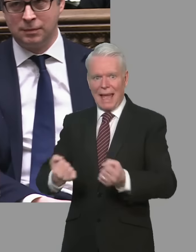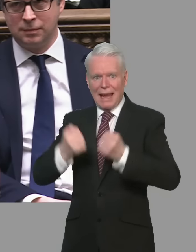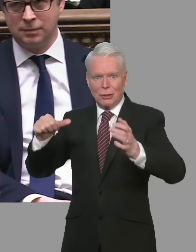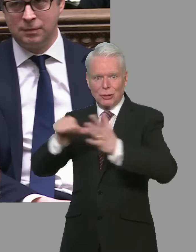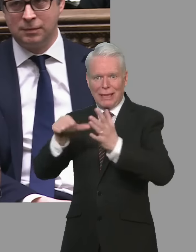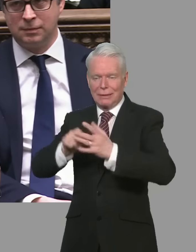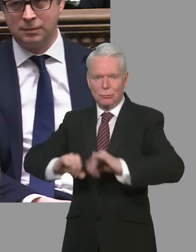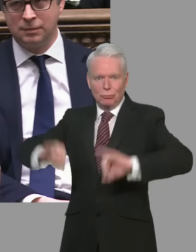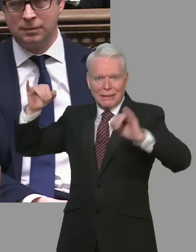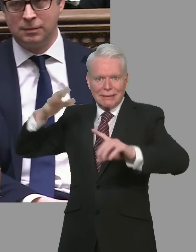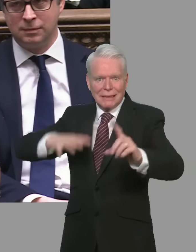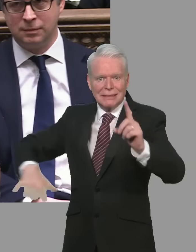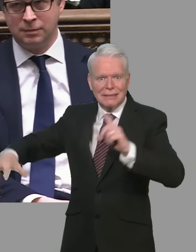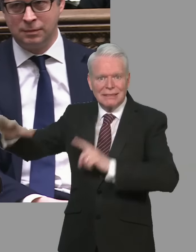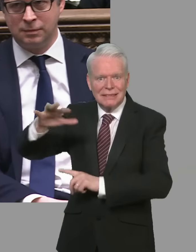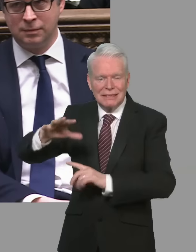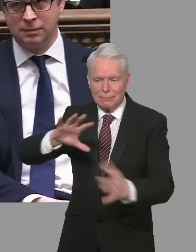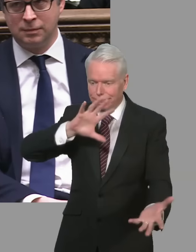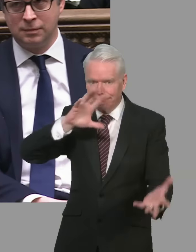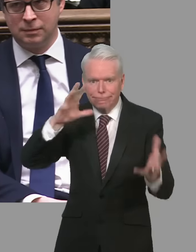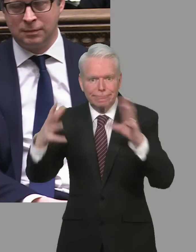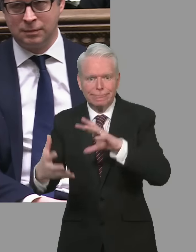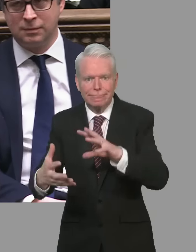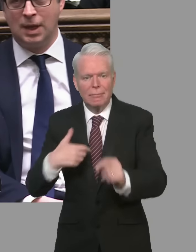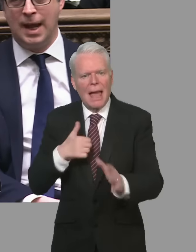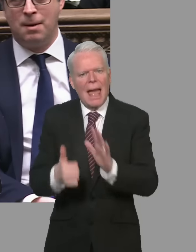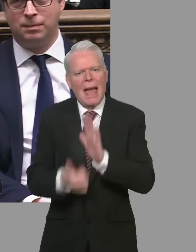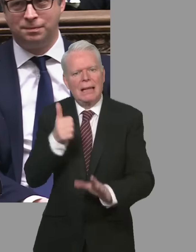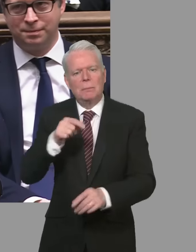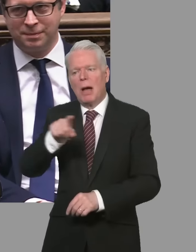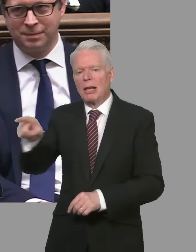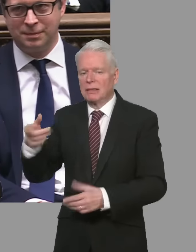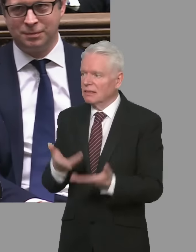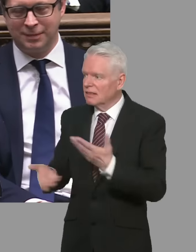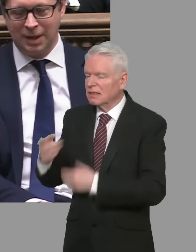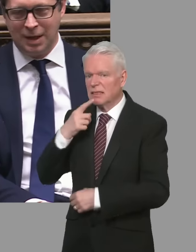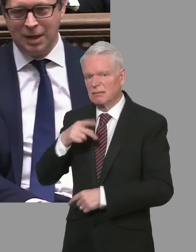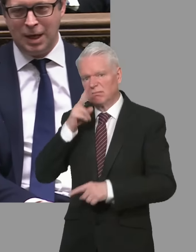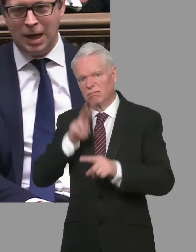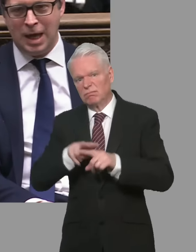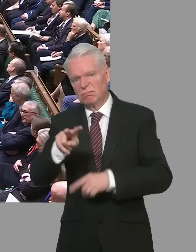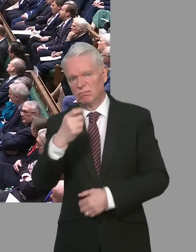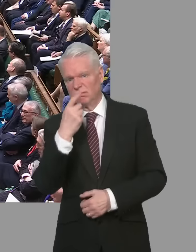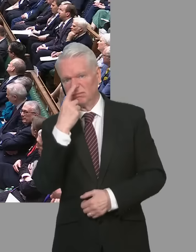new licences would show he was serious about cutting bills. Why won't he do it?